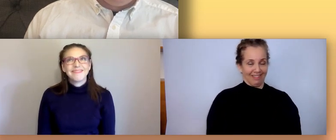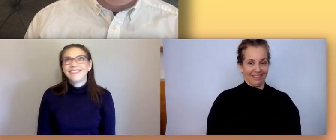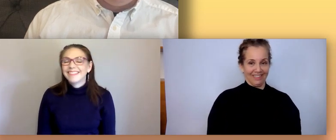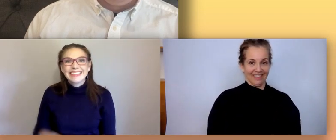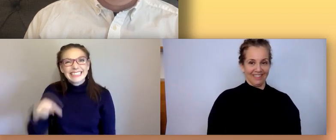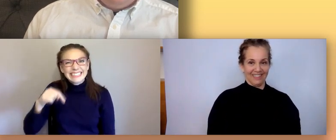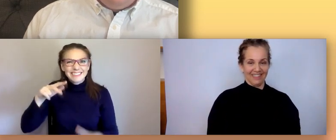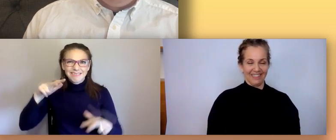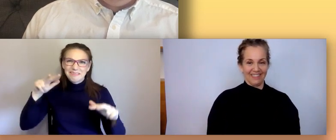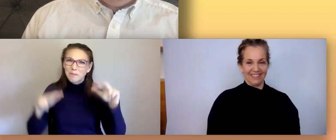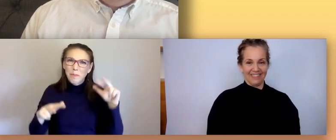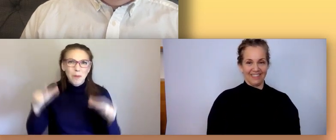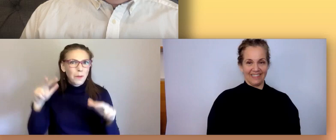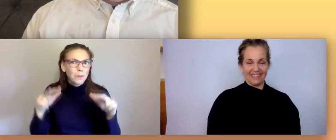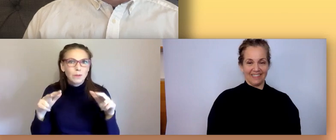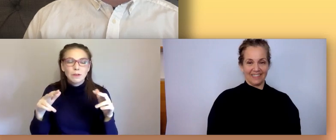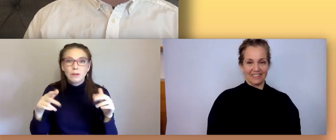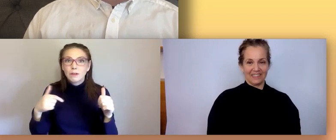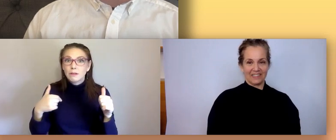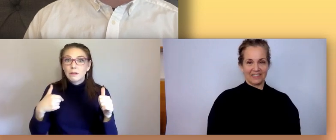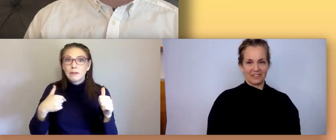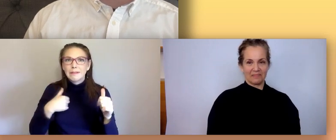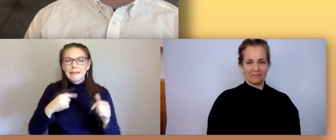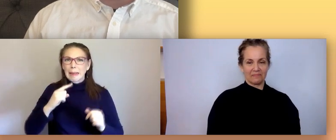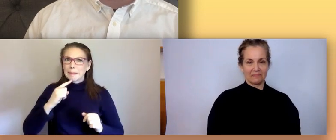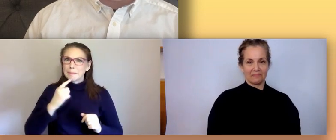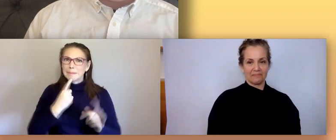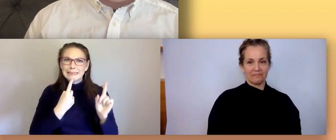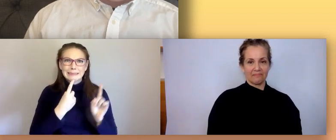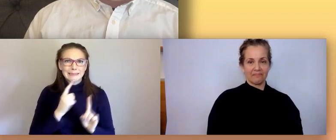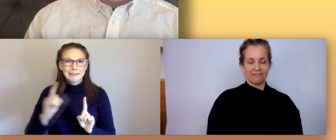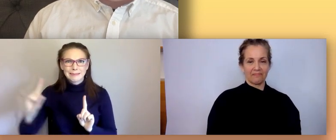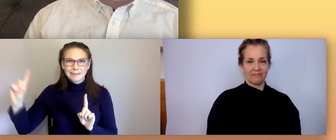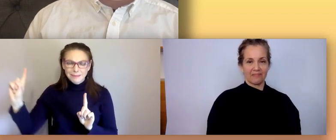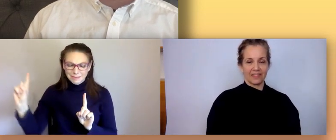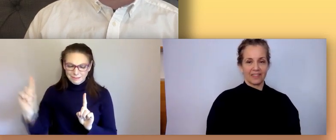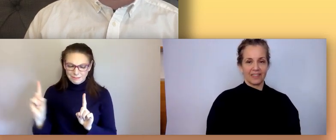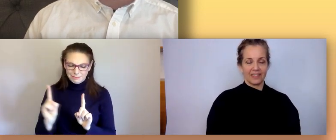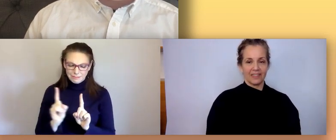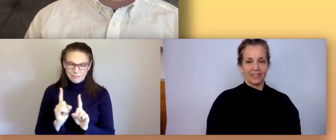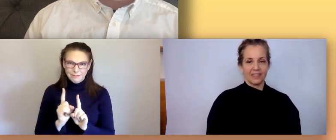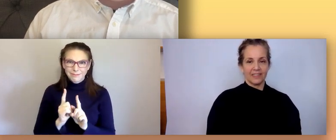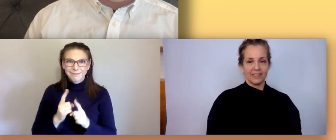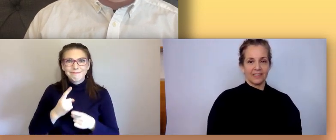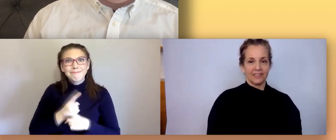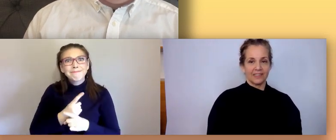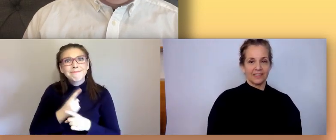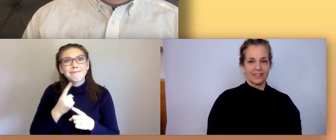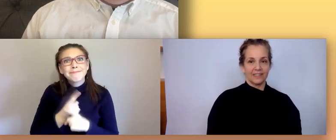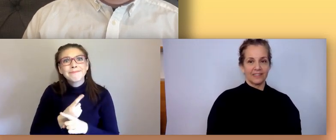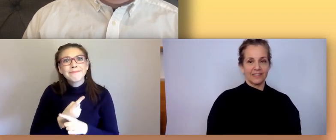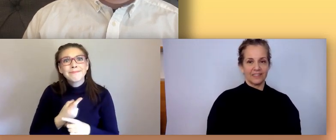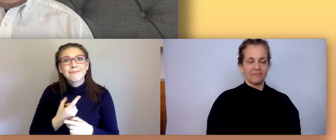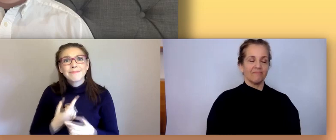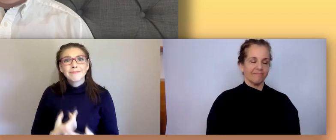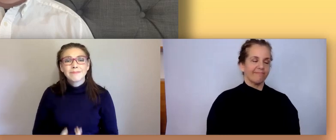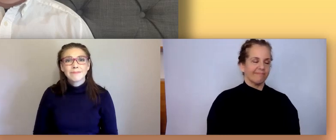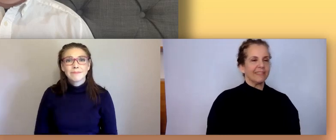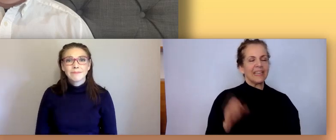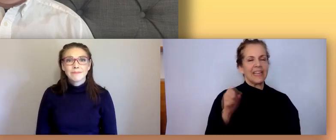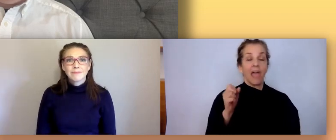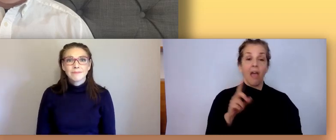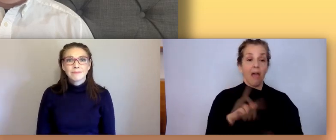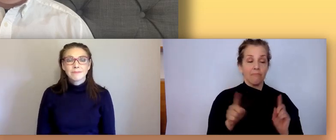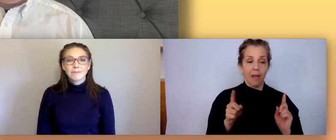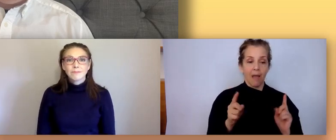is so awkward. I miss being together like usual. Yeah, but